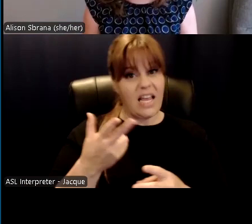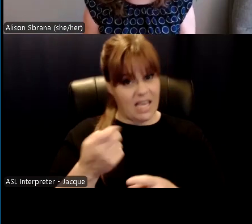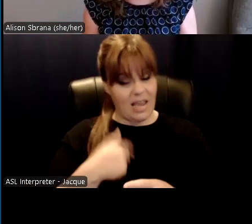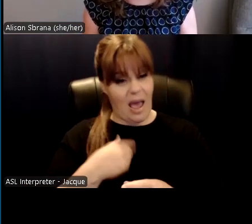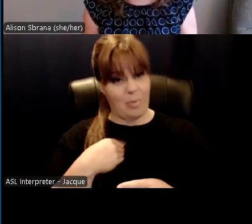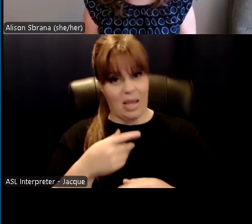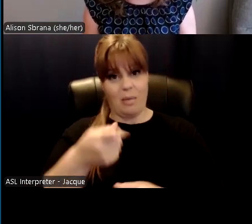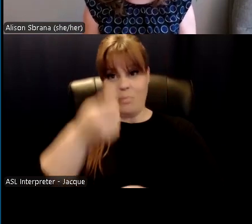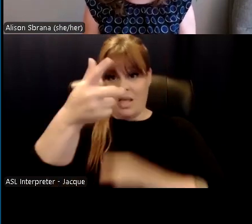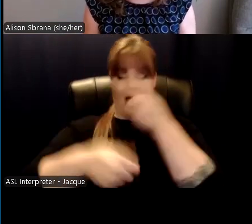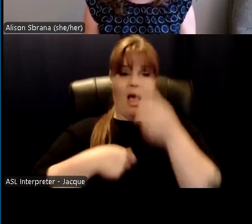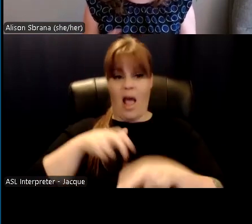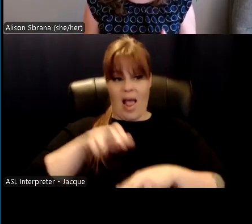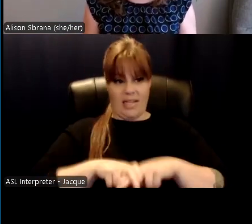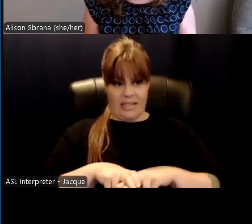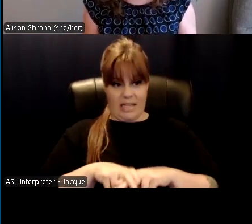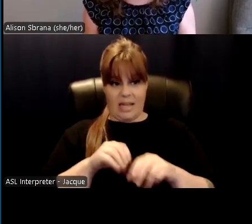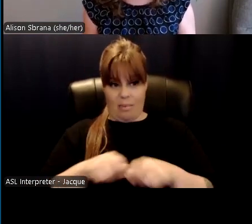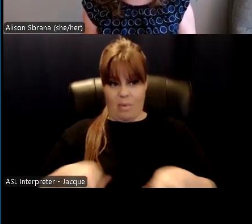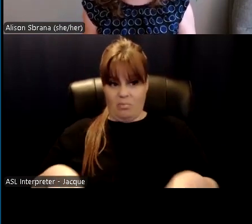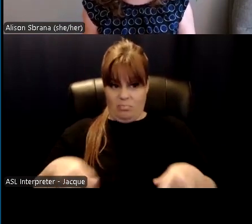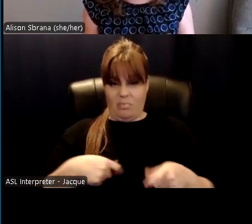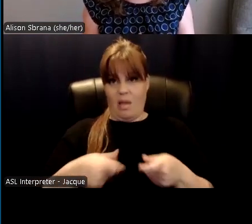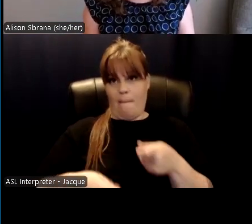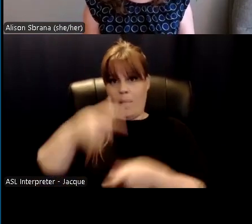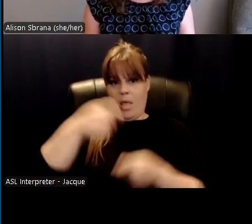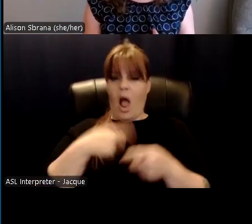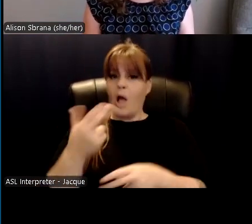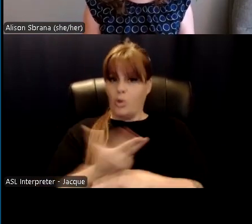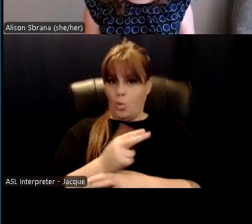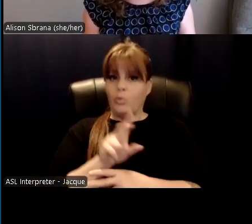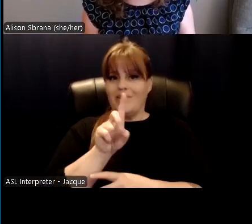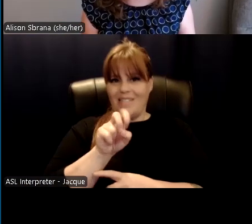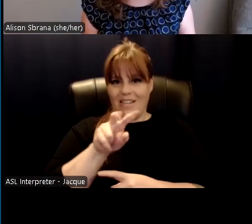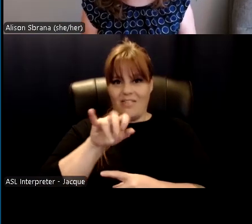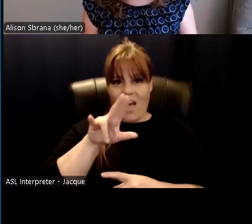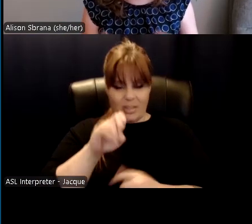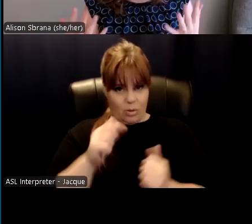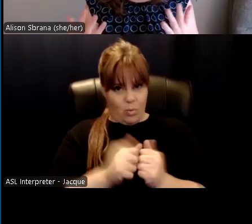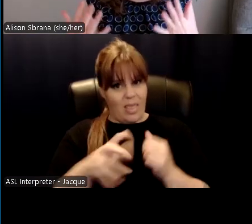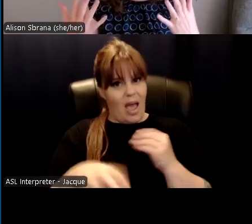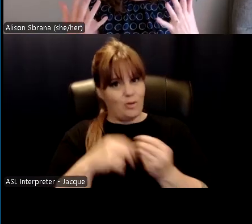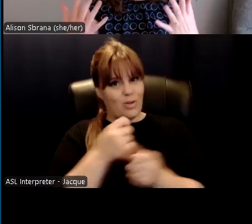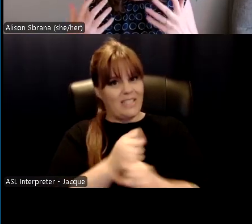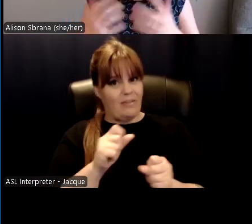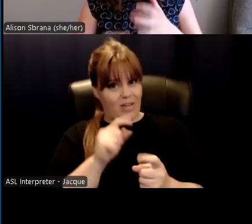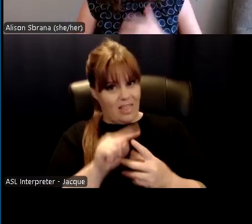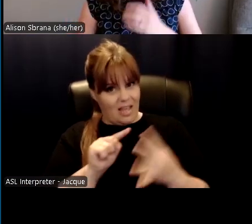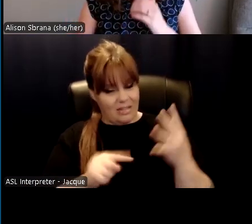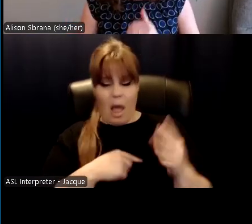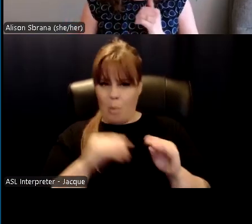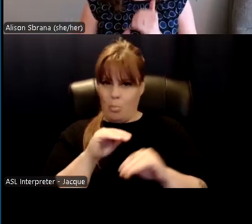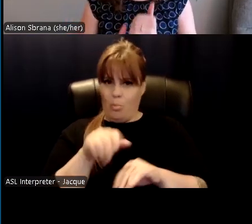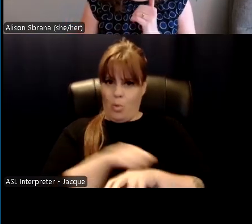sit from my rollator to belay. I use a belay device with extra safety mechanisms. I put gloves on so